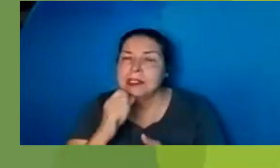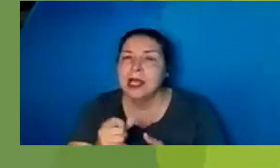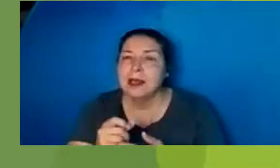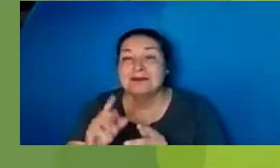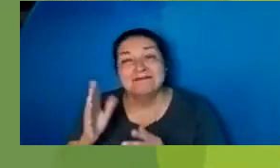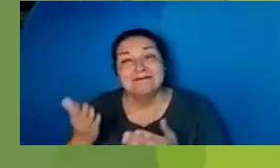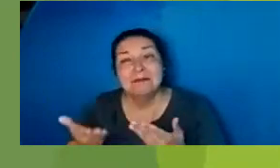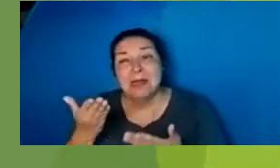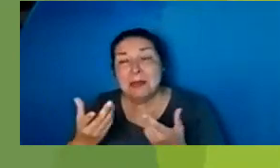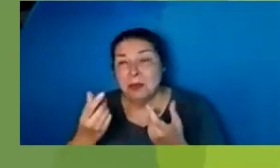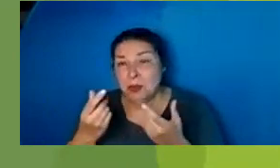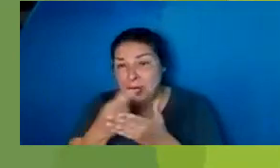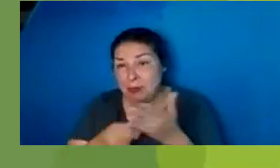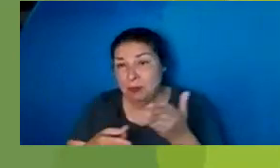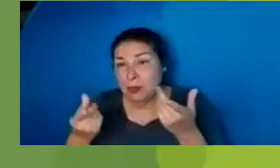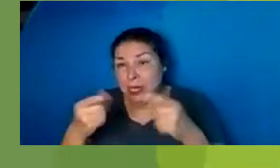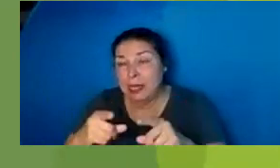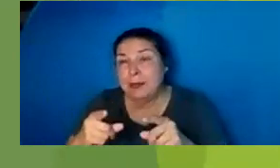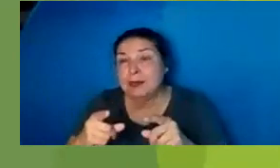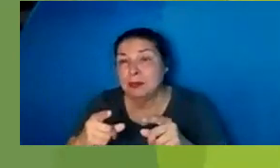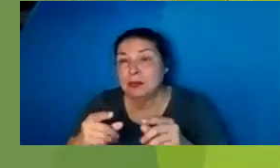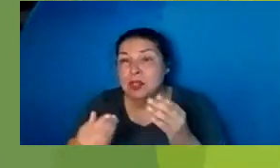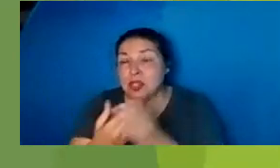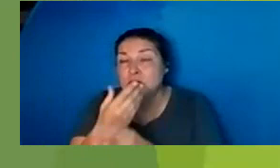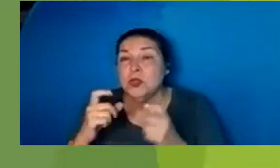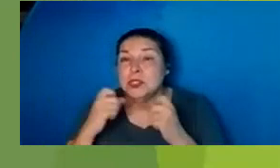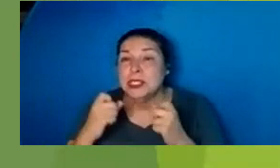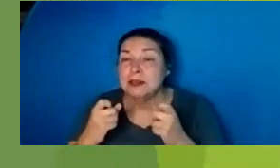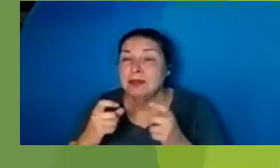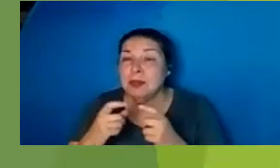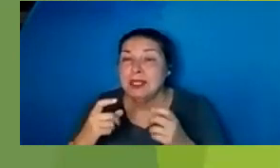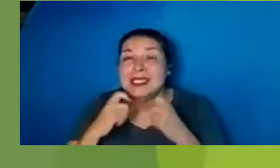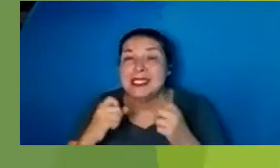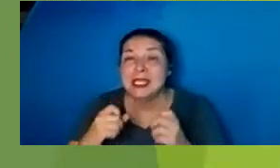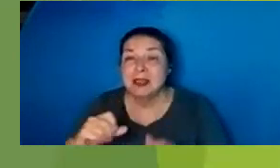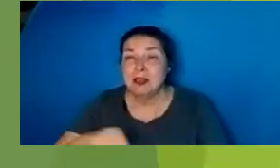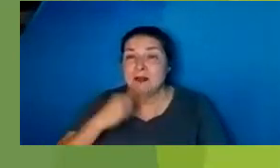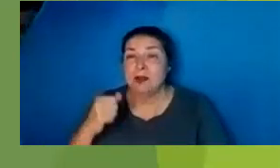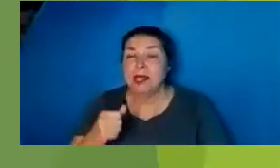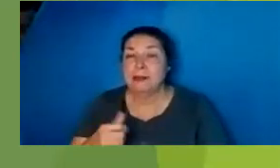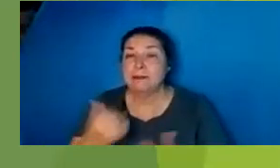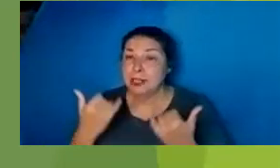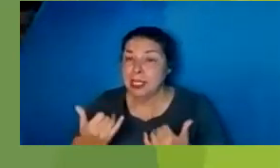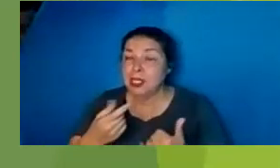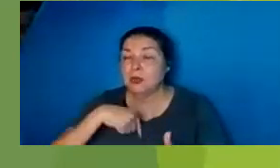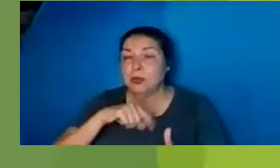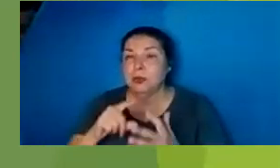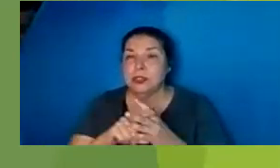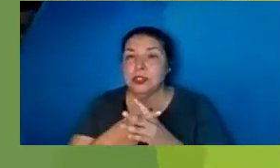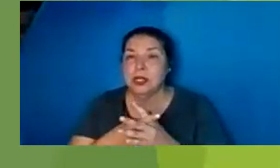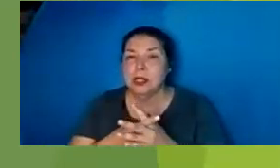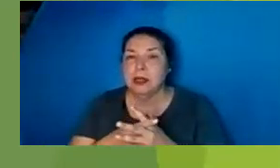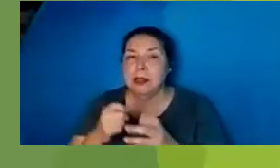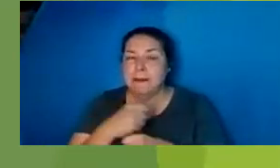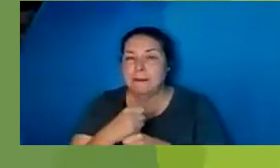sin. Even worse than the before. The sin of pride. Now we would begin to make distinctions between